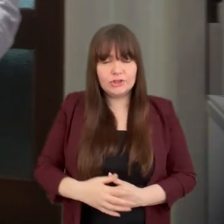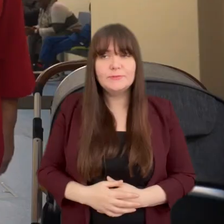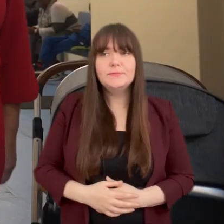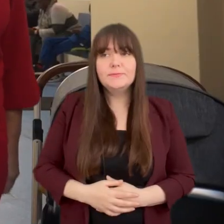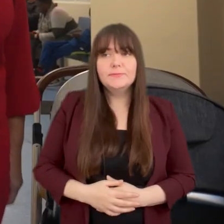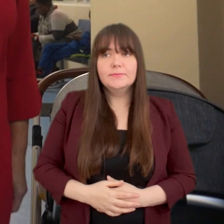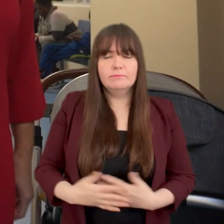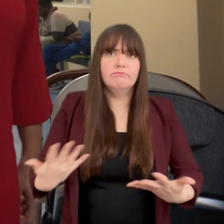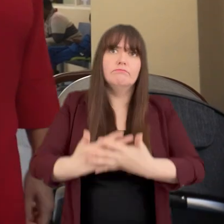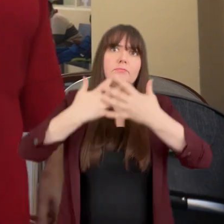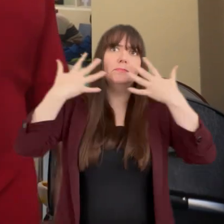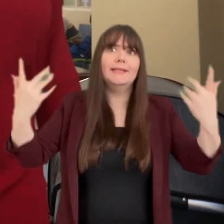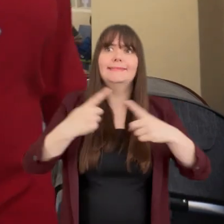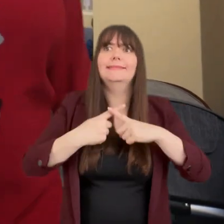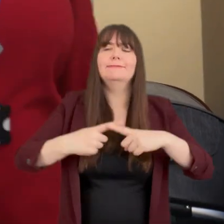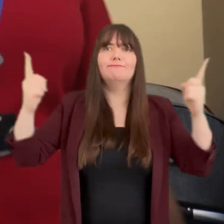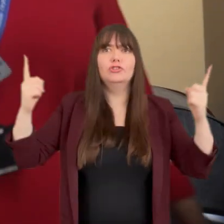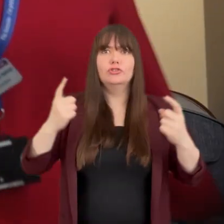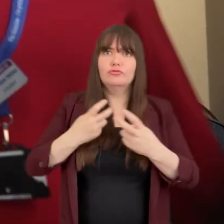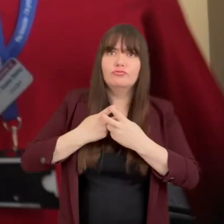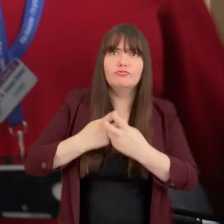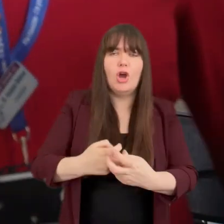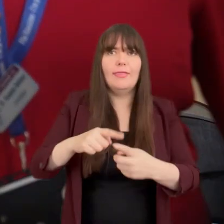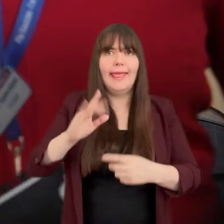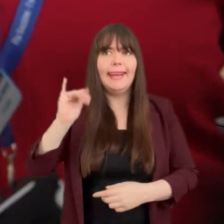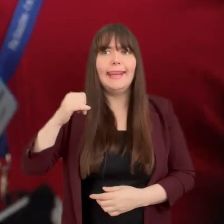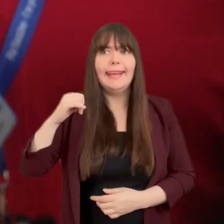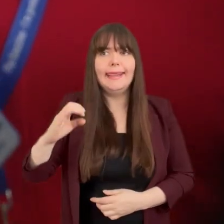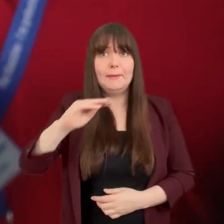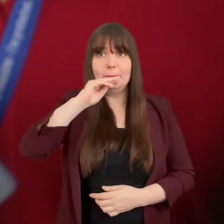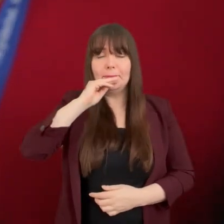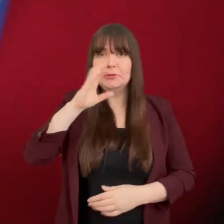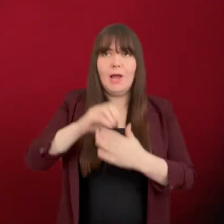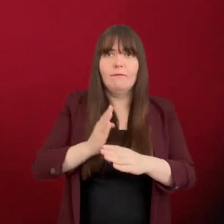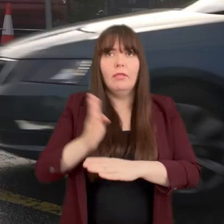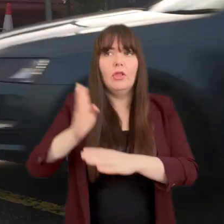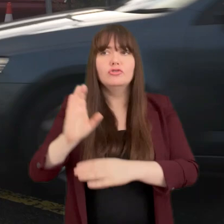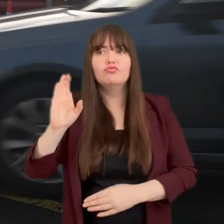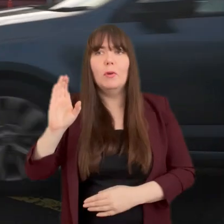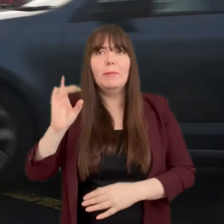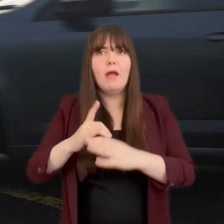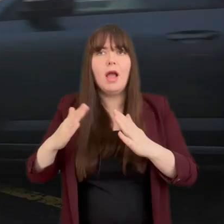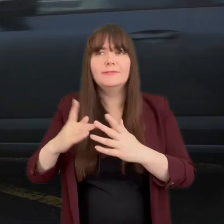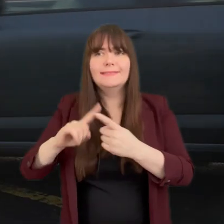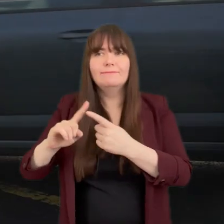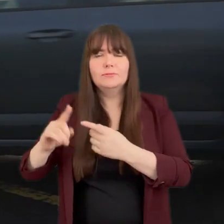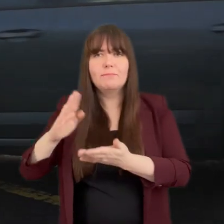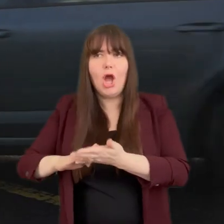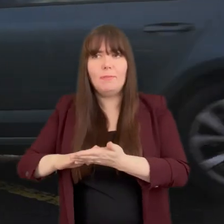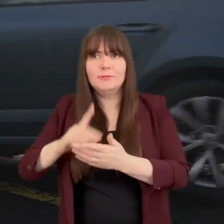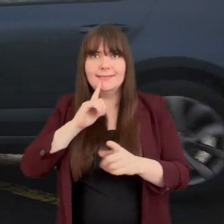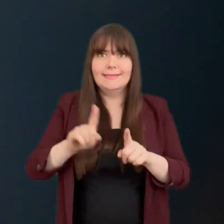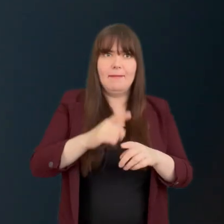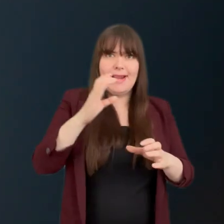has been in post for 2 years, and this has made a huge difference to the running of the clinic. It means that instead of coming to Crumlin for multiple